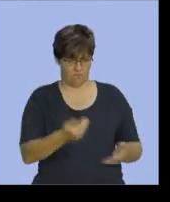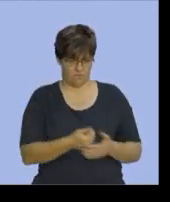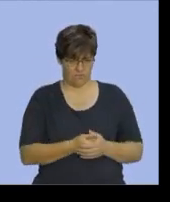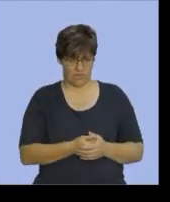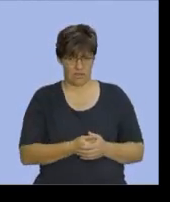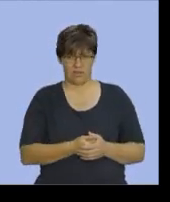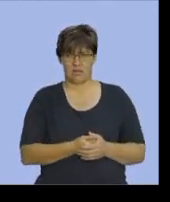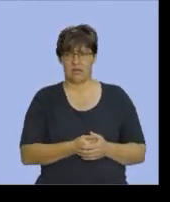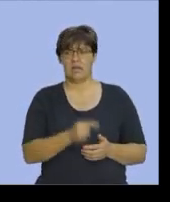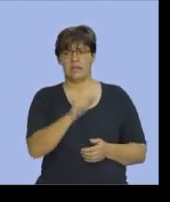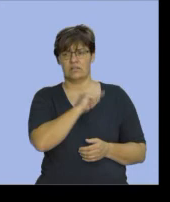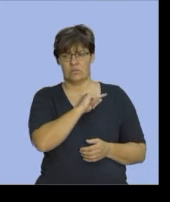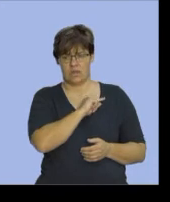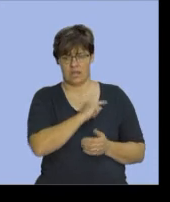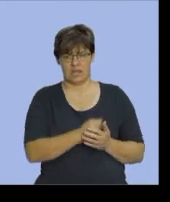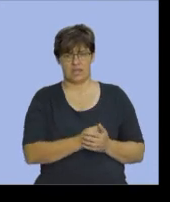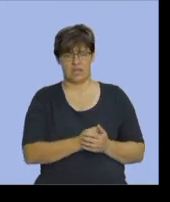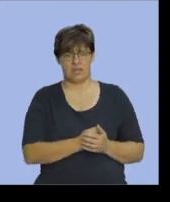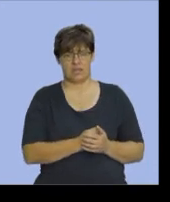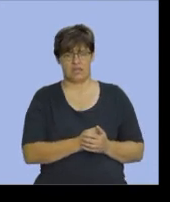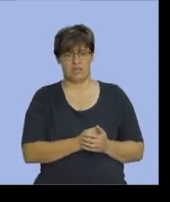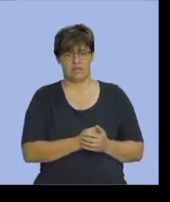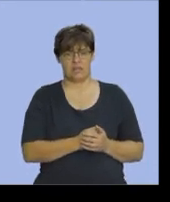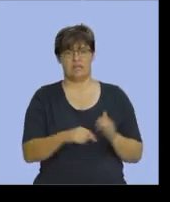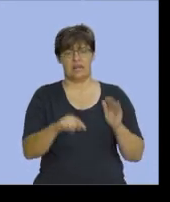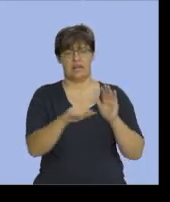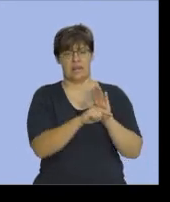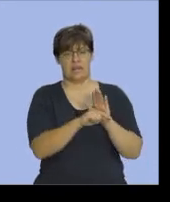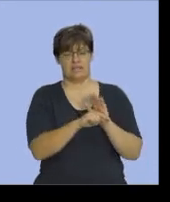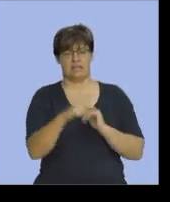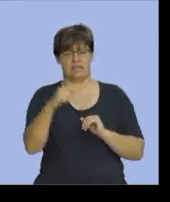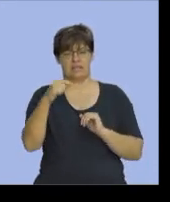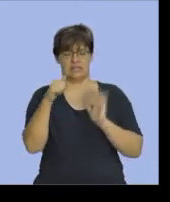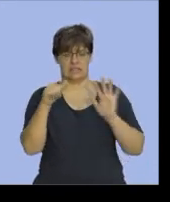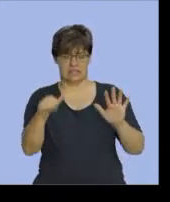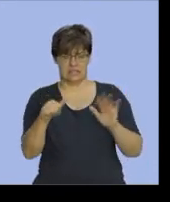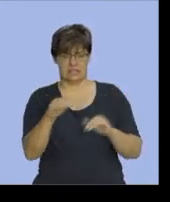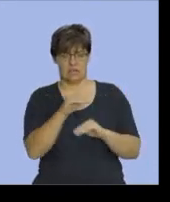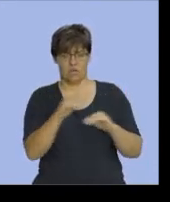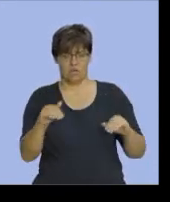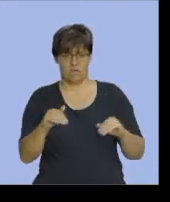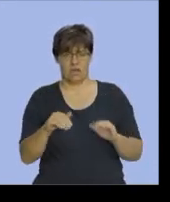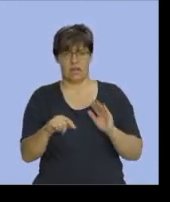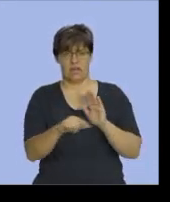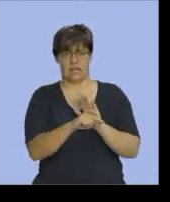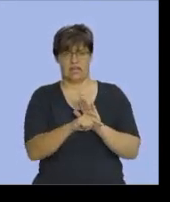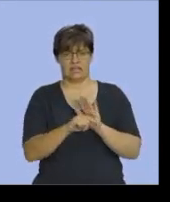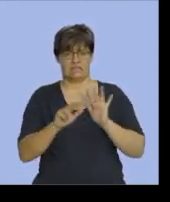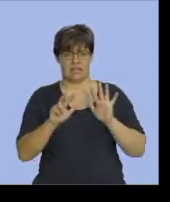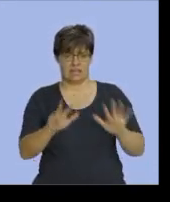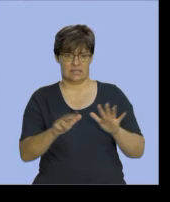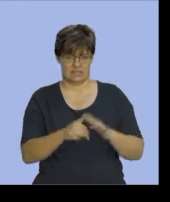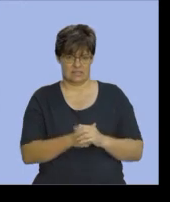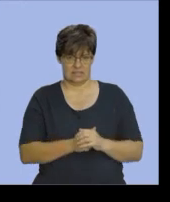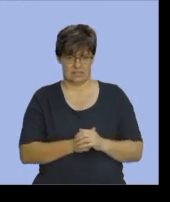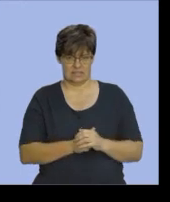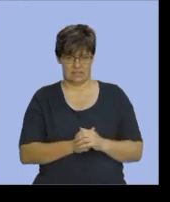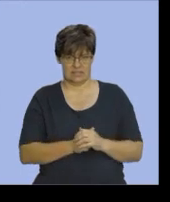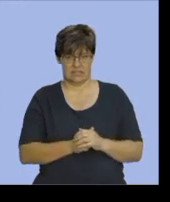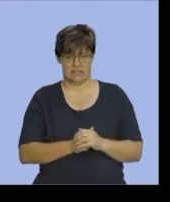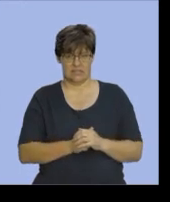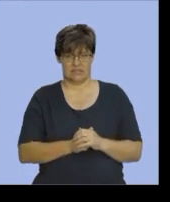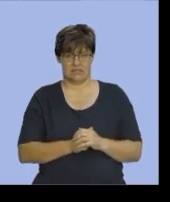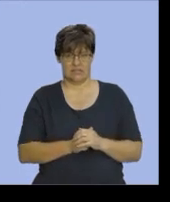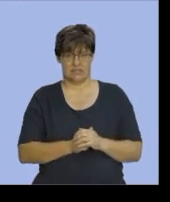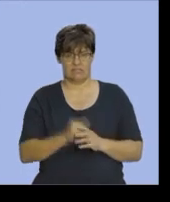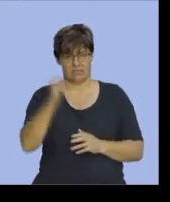the r will divide, and therefore this will be negative 6 over